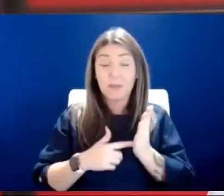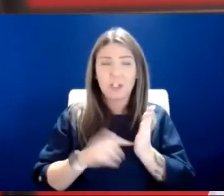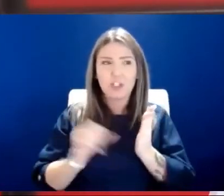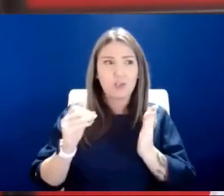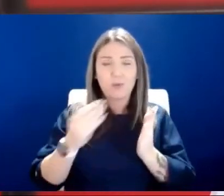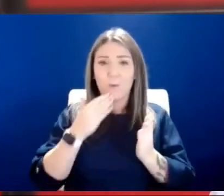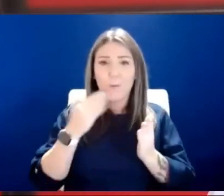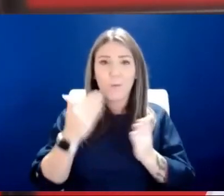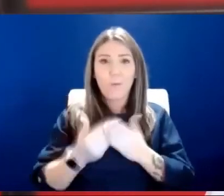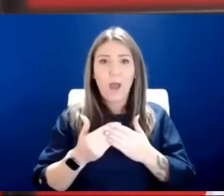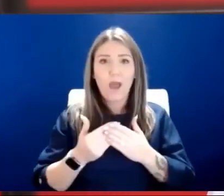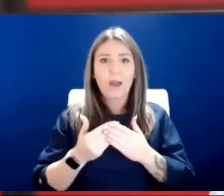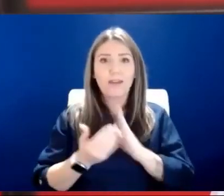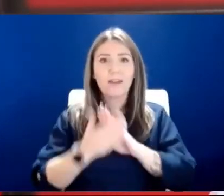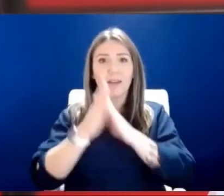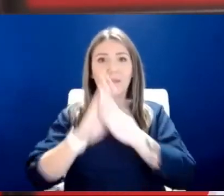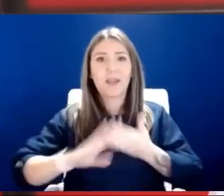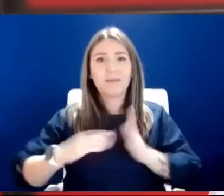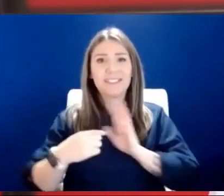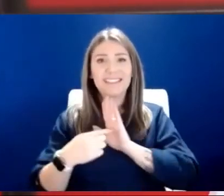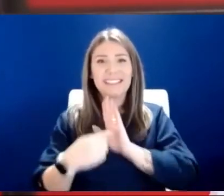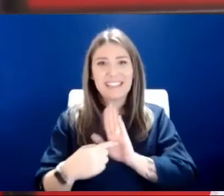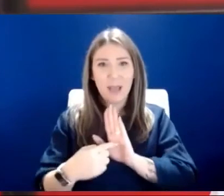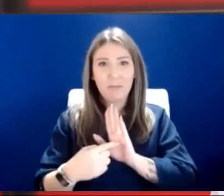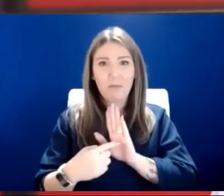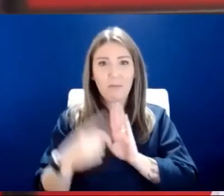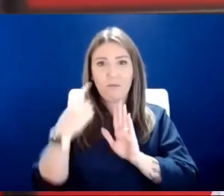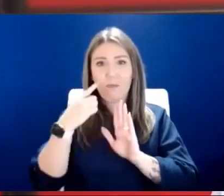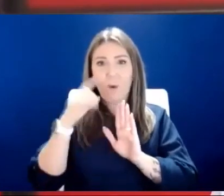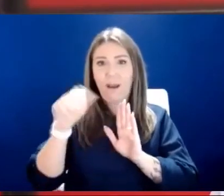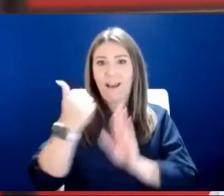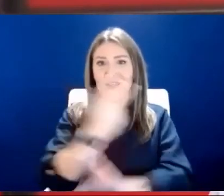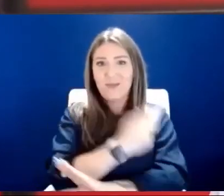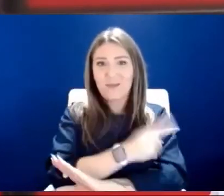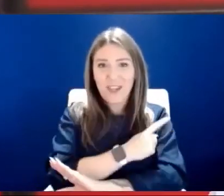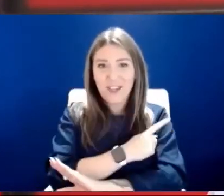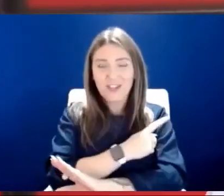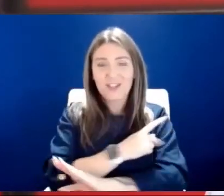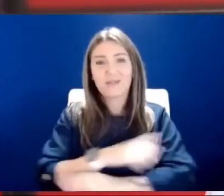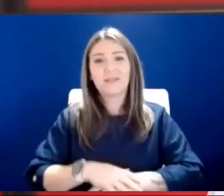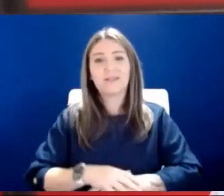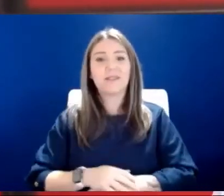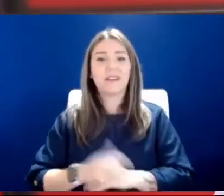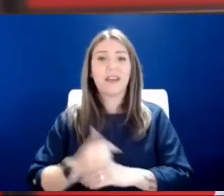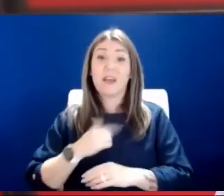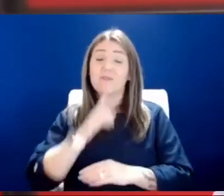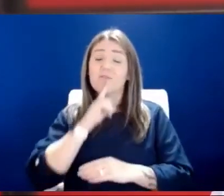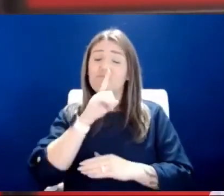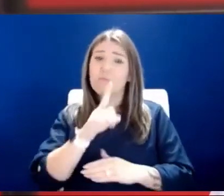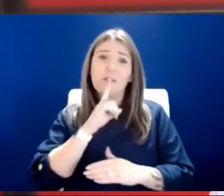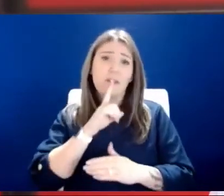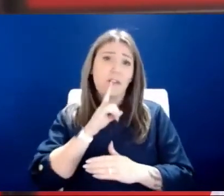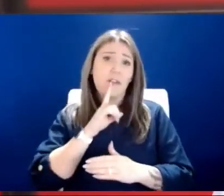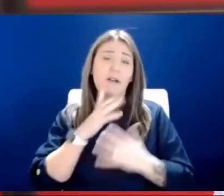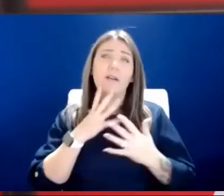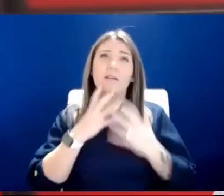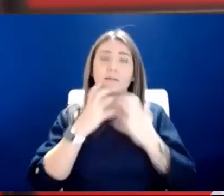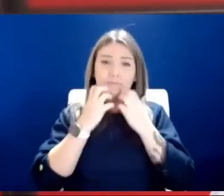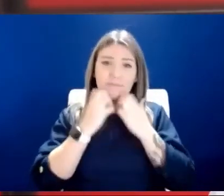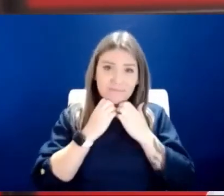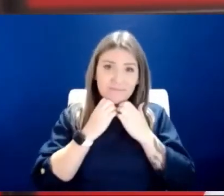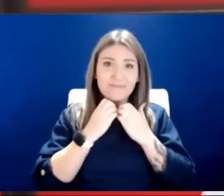that he becomes an example, leading example for other patients, which I really admire. When we told him that he